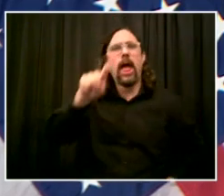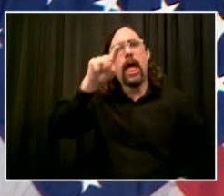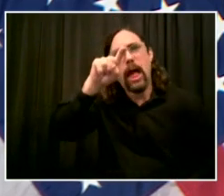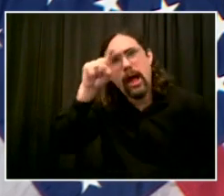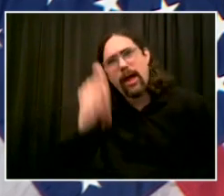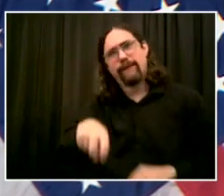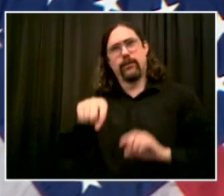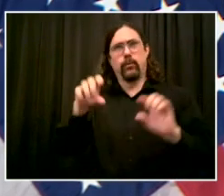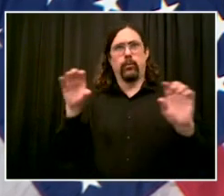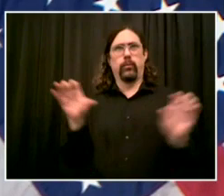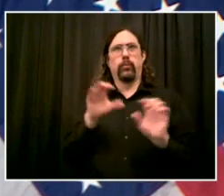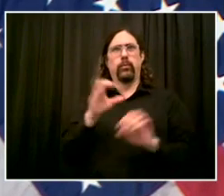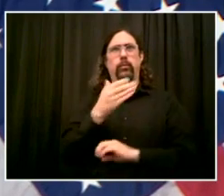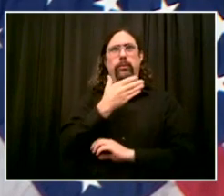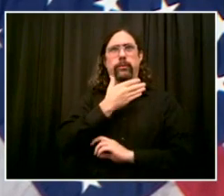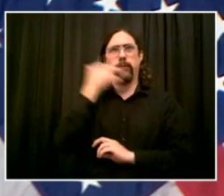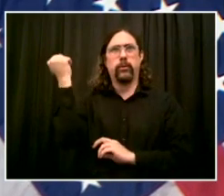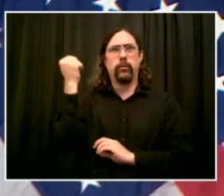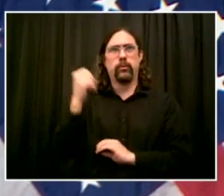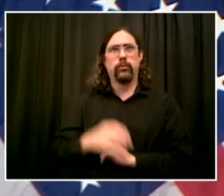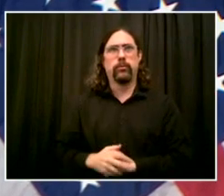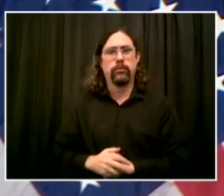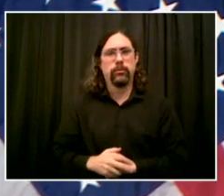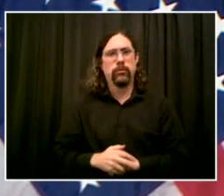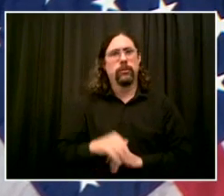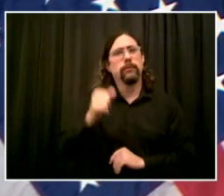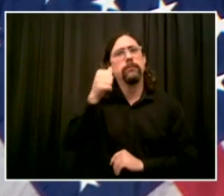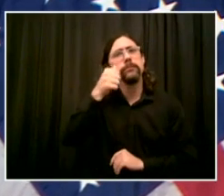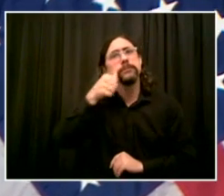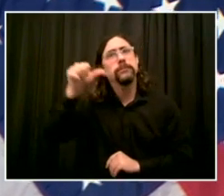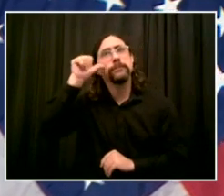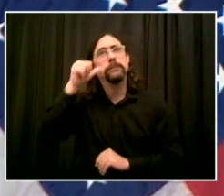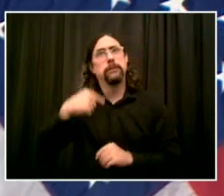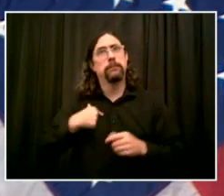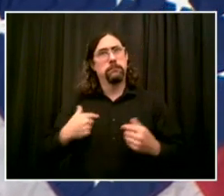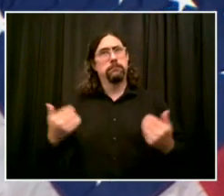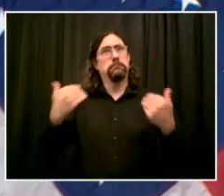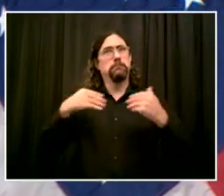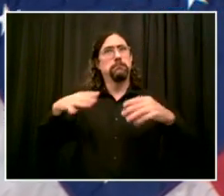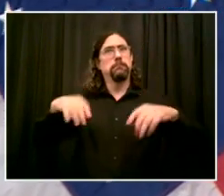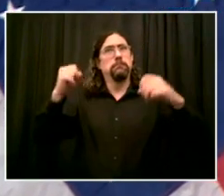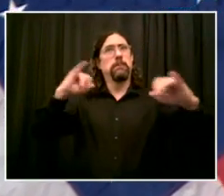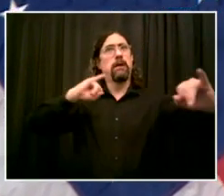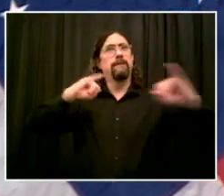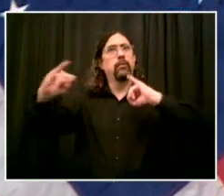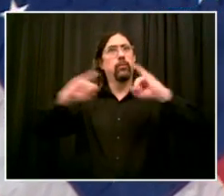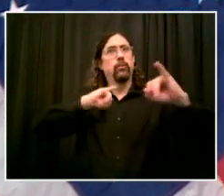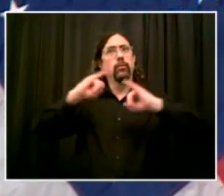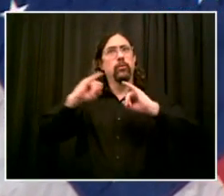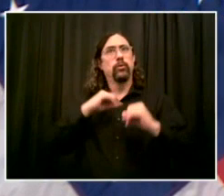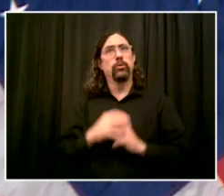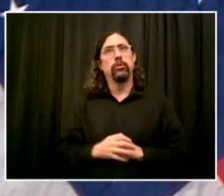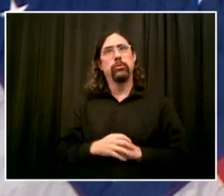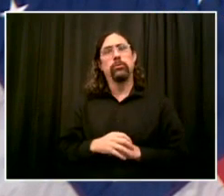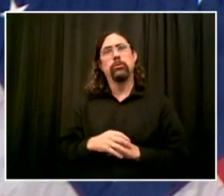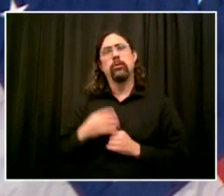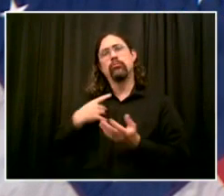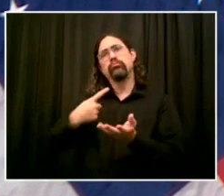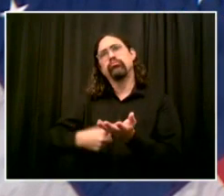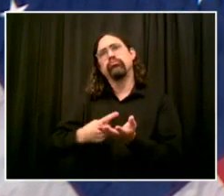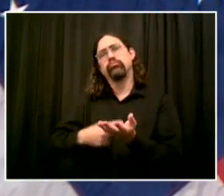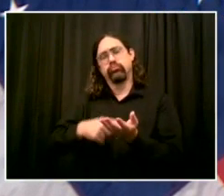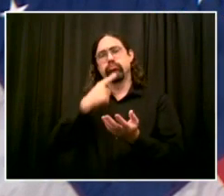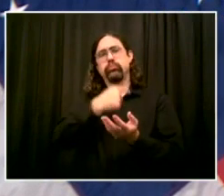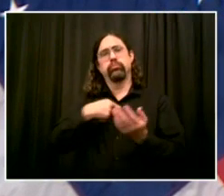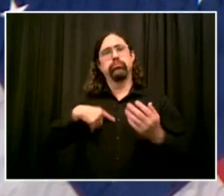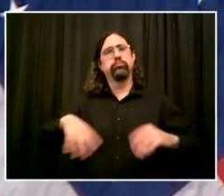time yesterday at a CompStat meeting, Brooklyn violence. And who was running the meeting and who was sitting right behind him? It